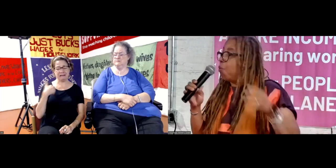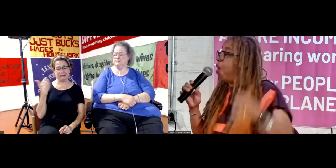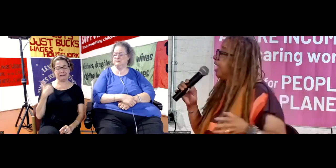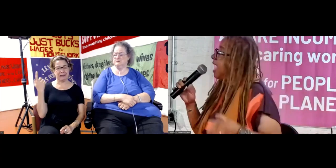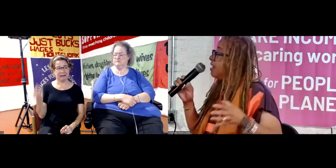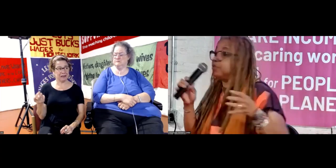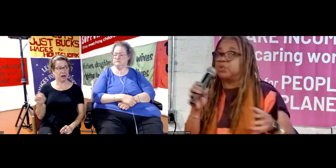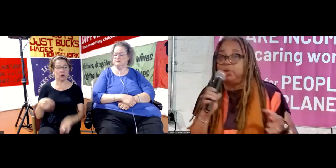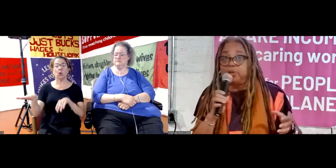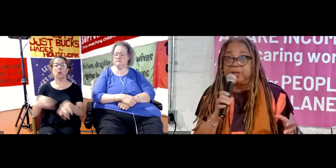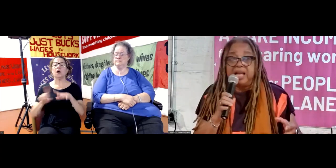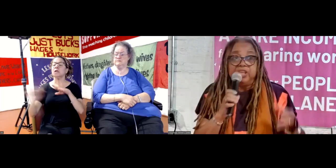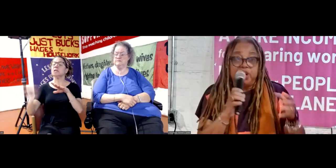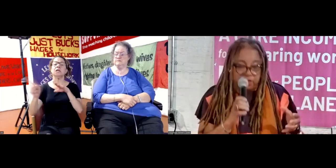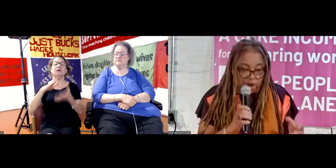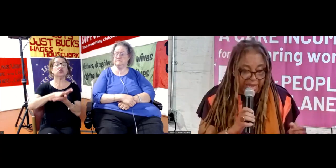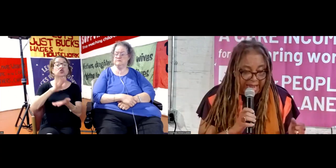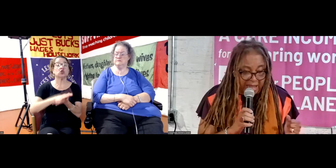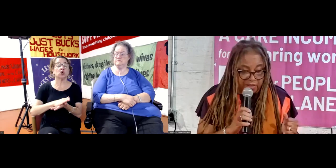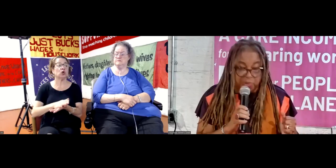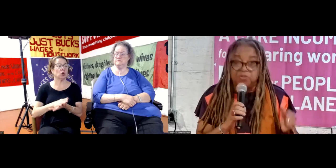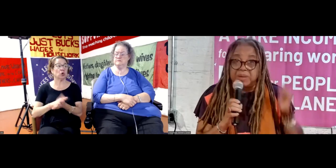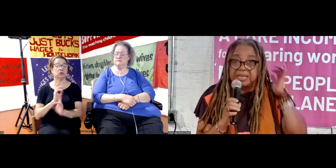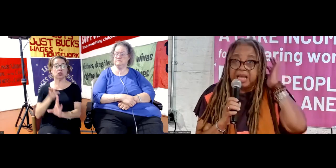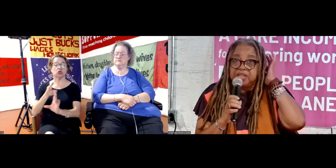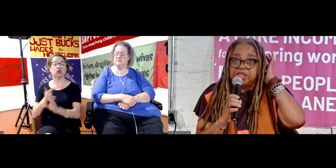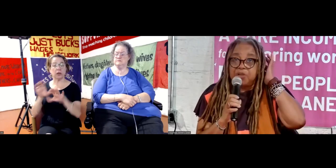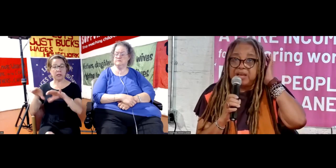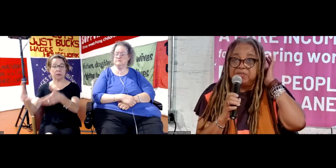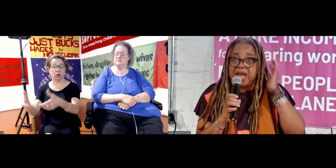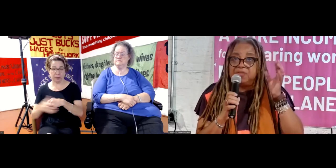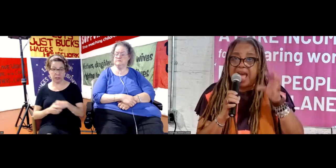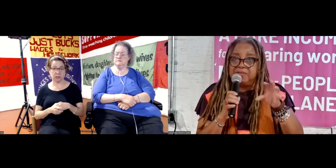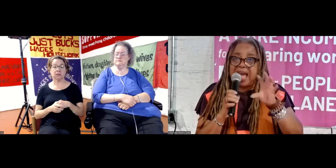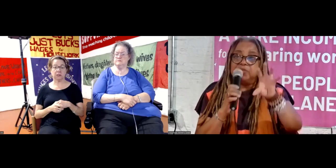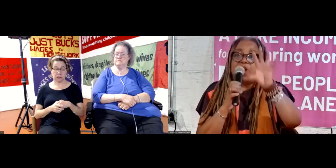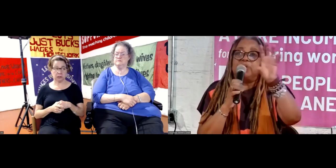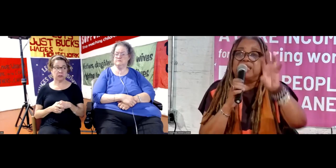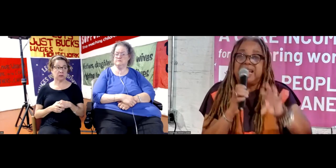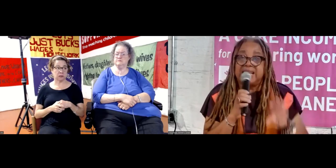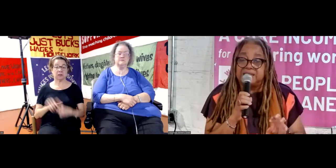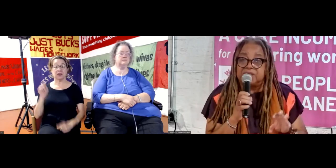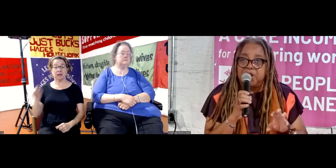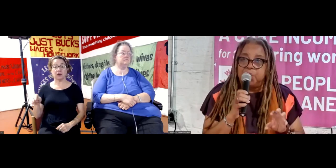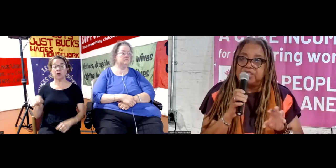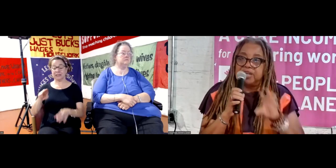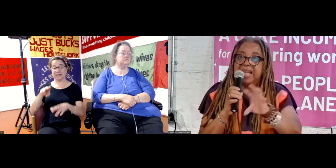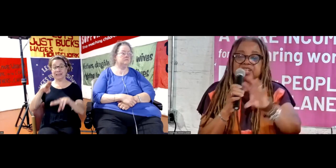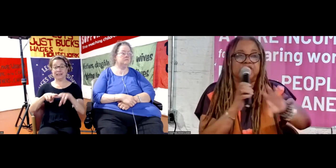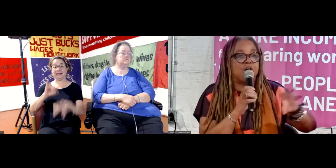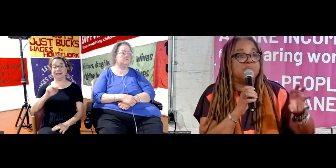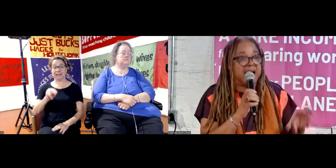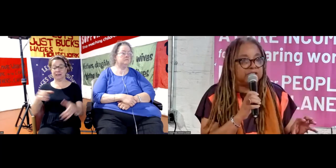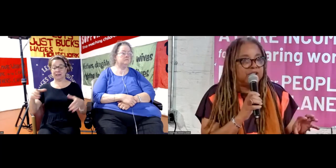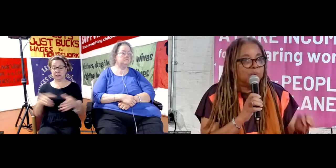15-year-olds walking out of school, you know, joining the movement. So those sit-ins, which led